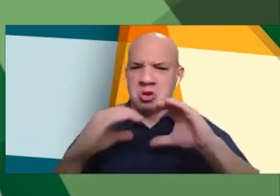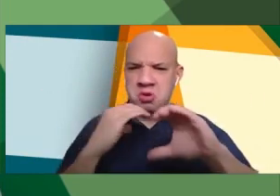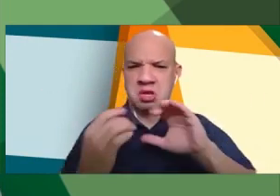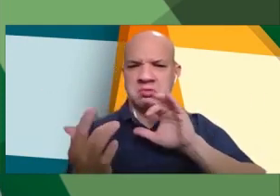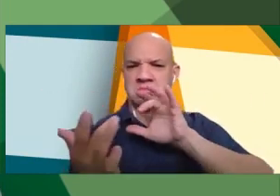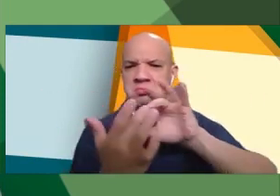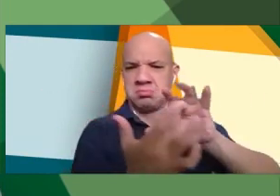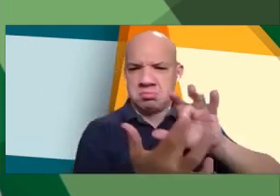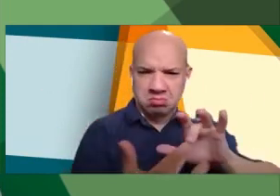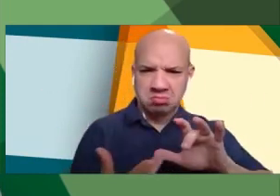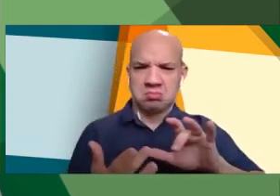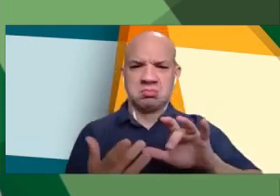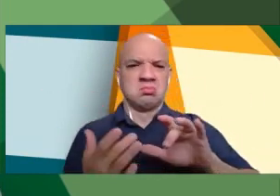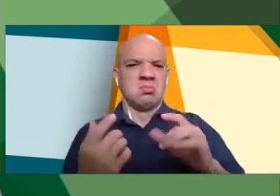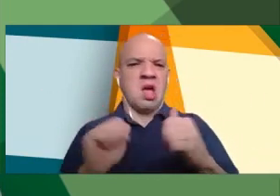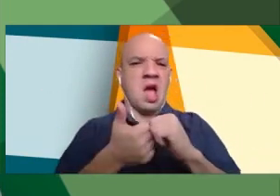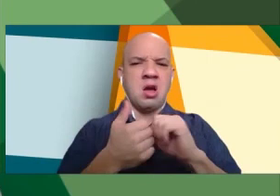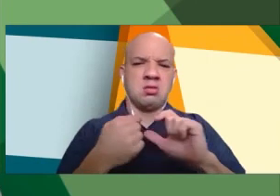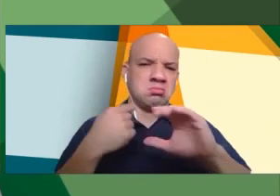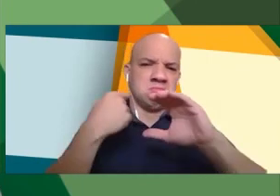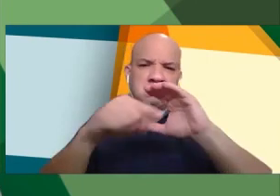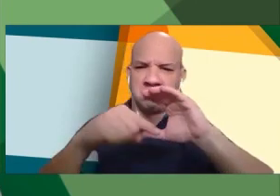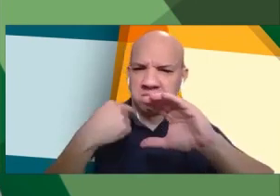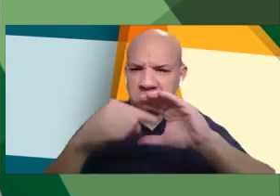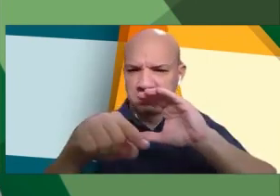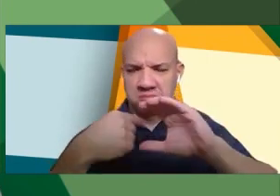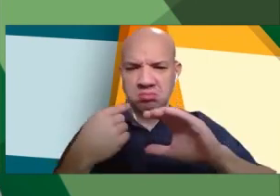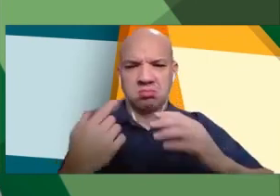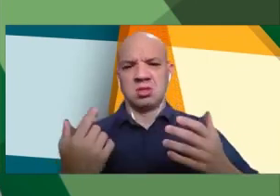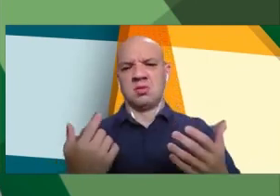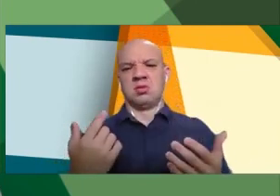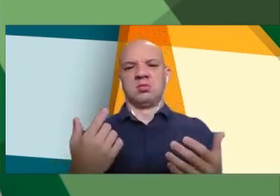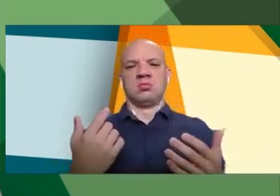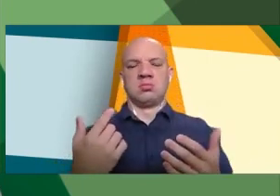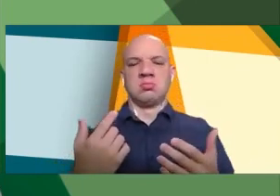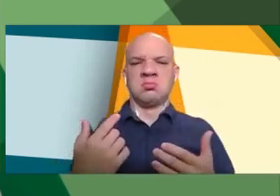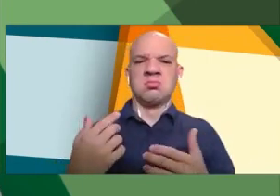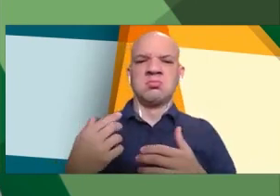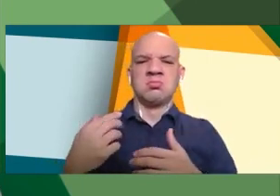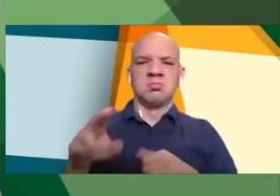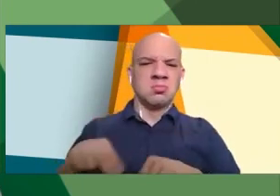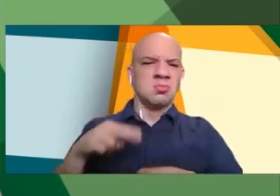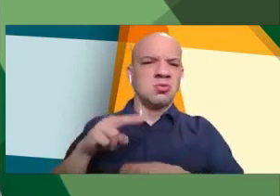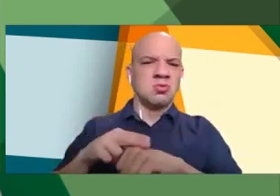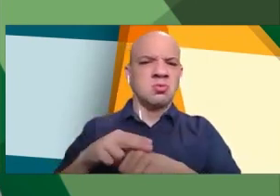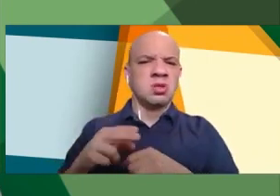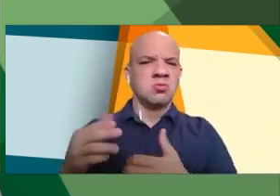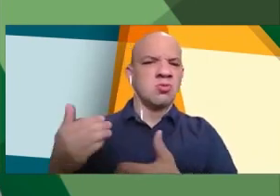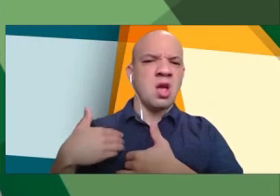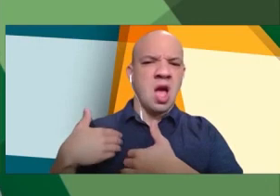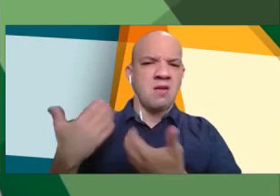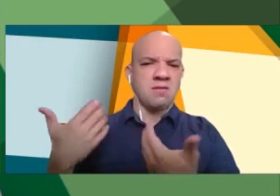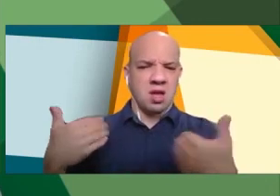been conducted through emails, and fortunately, we have the infrastructure